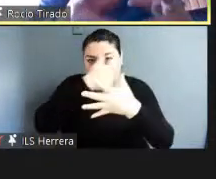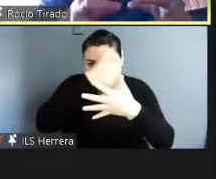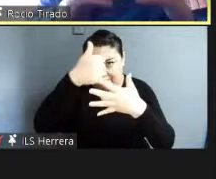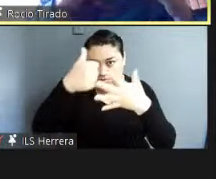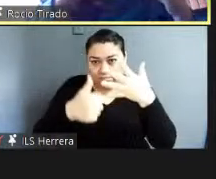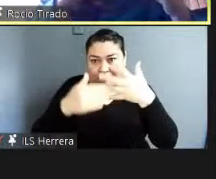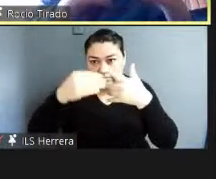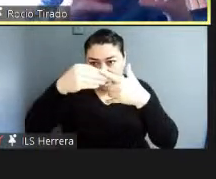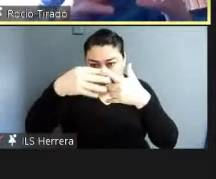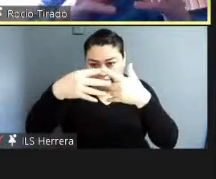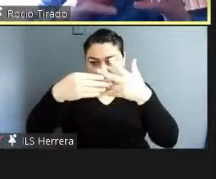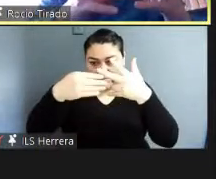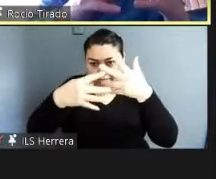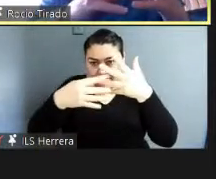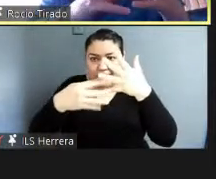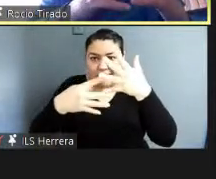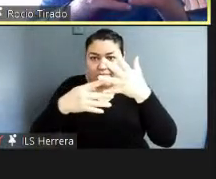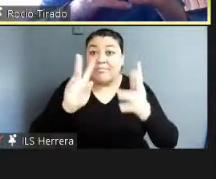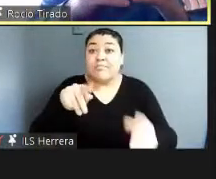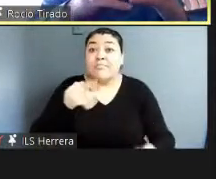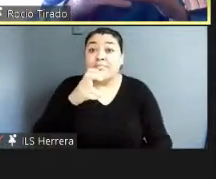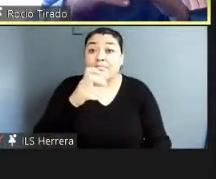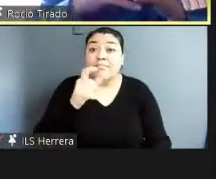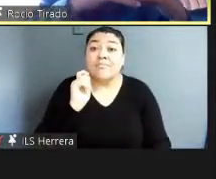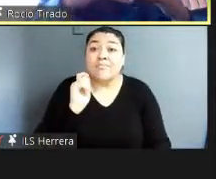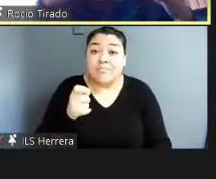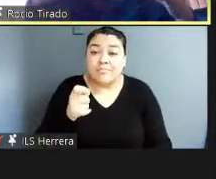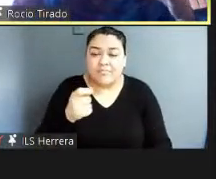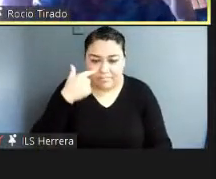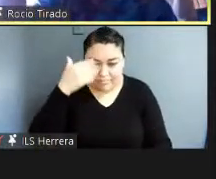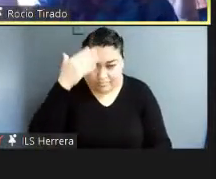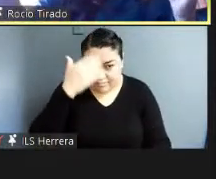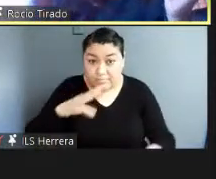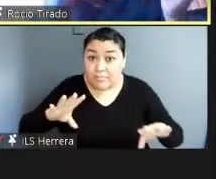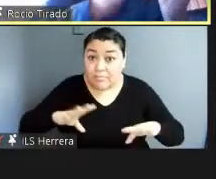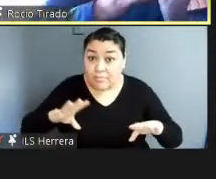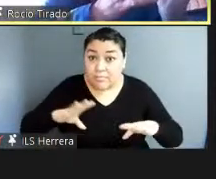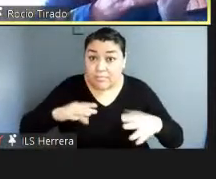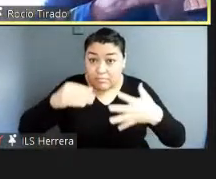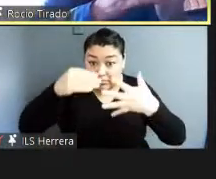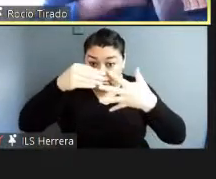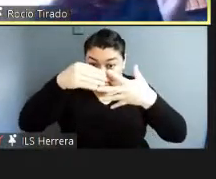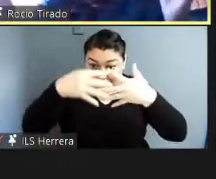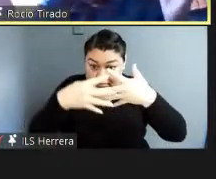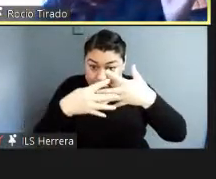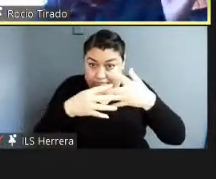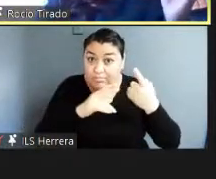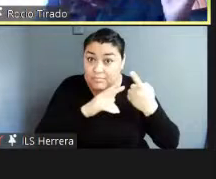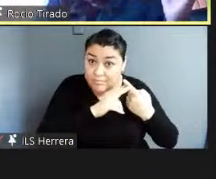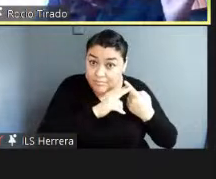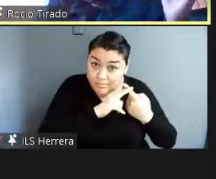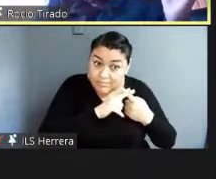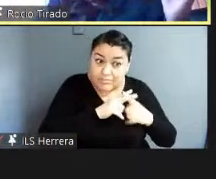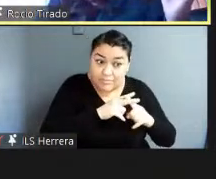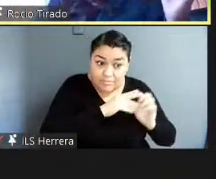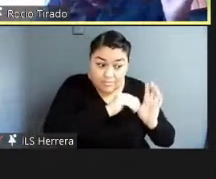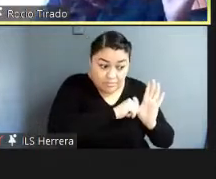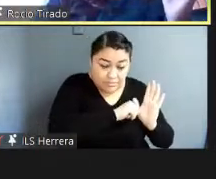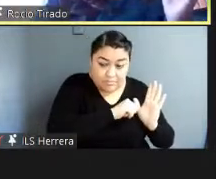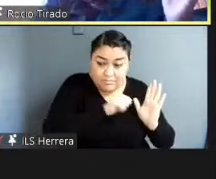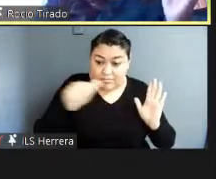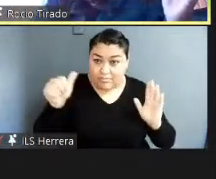and include a series of attributes, each one of them. Something relevant is that these competencies will encompass